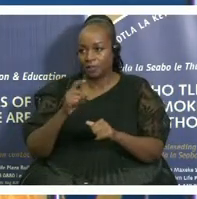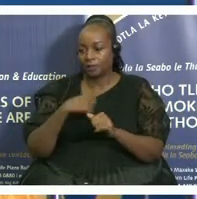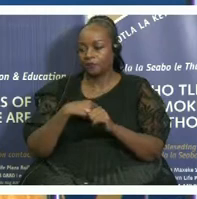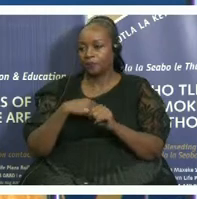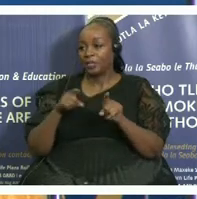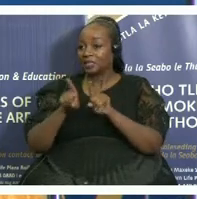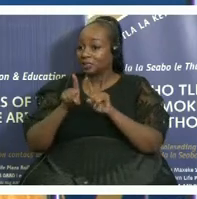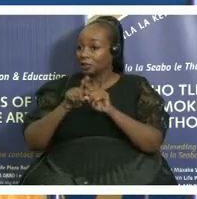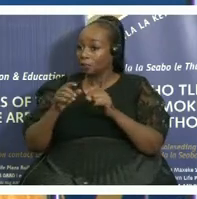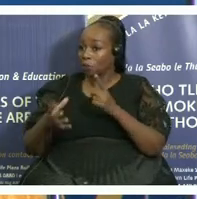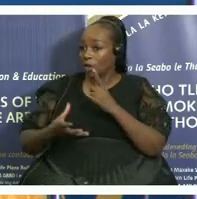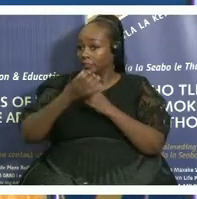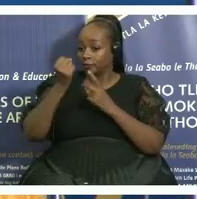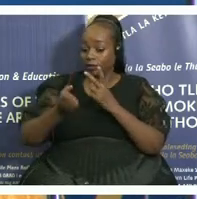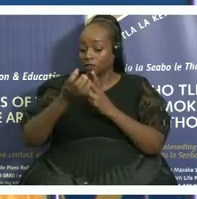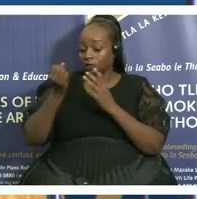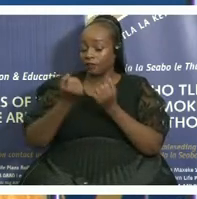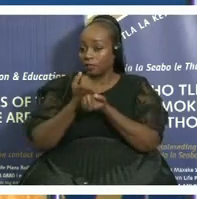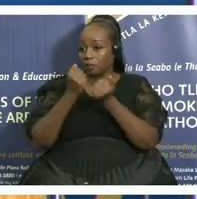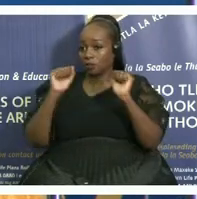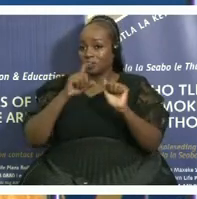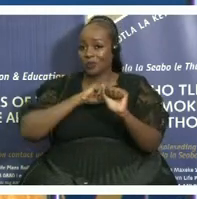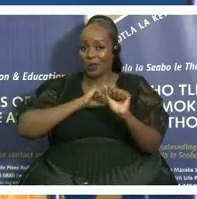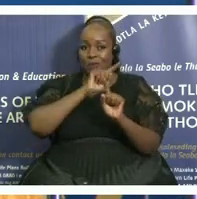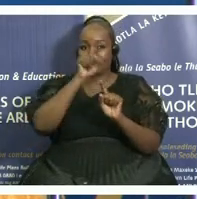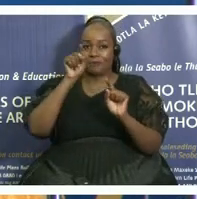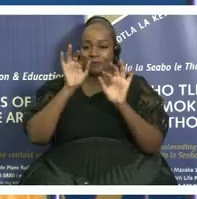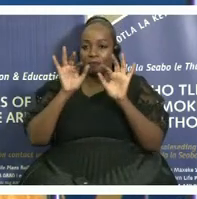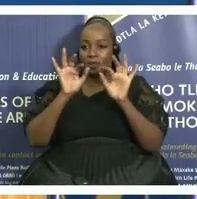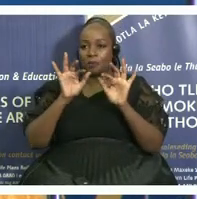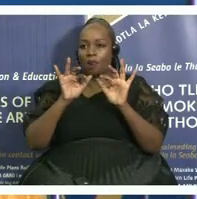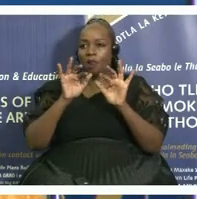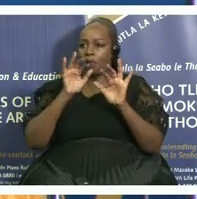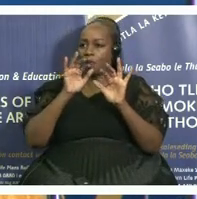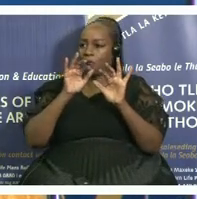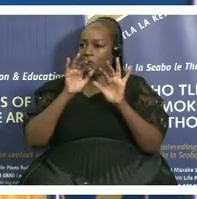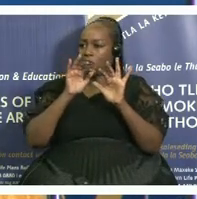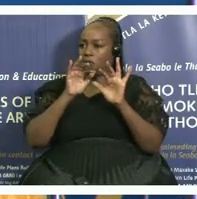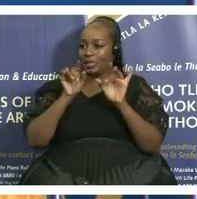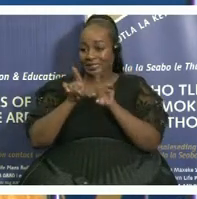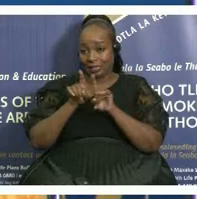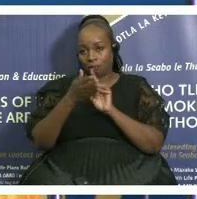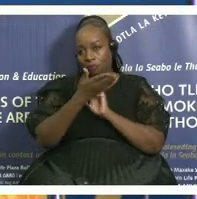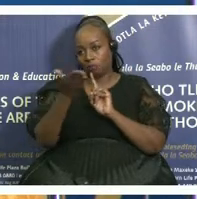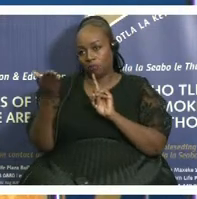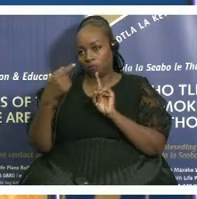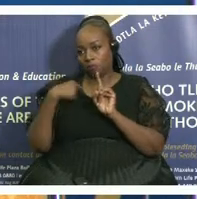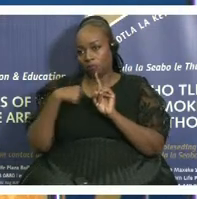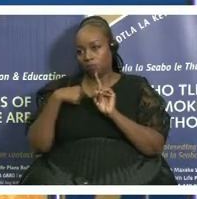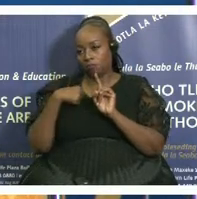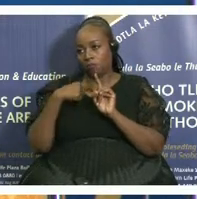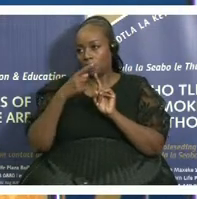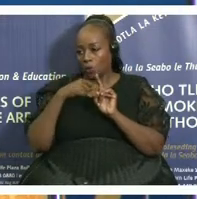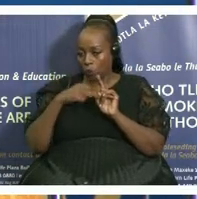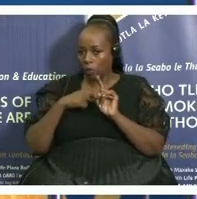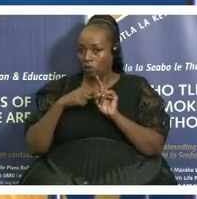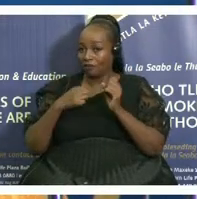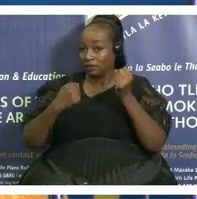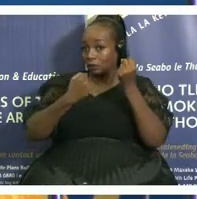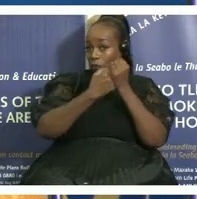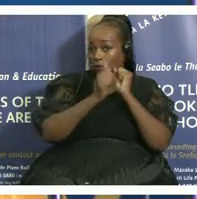They need to take the people along. With their support, we will continue to traverse the path of